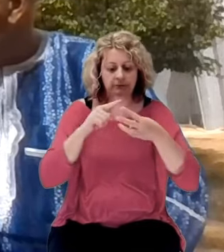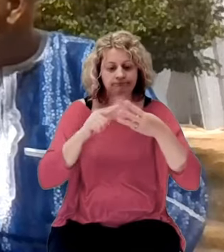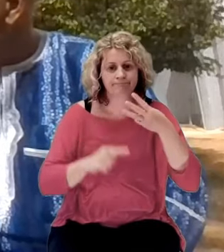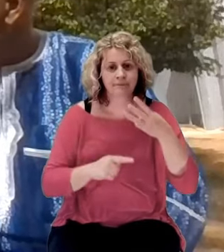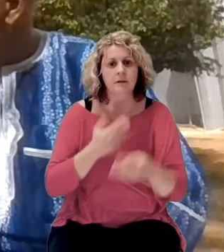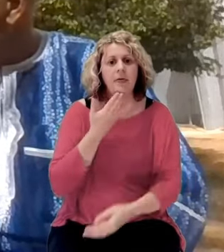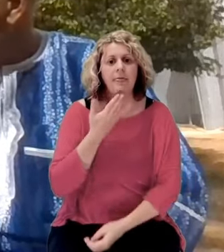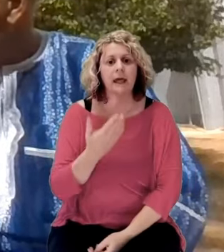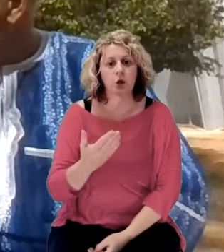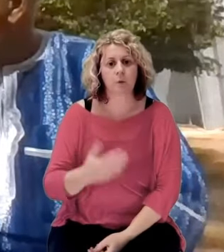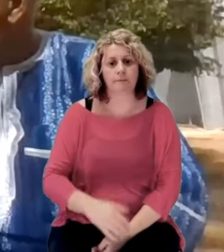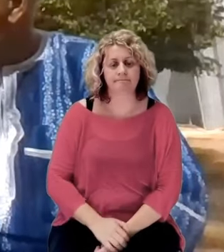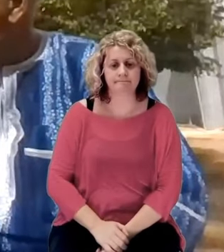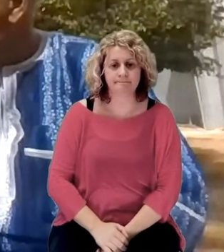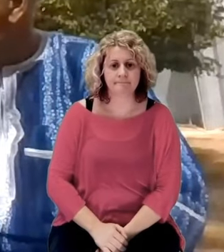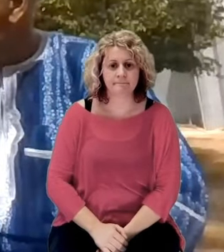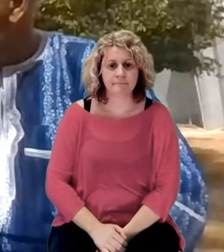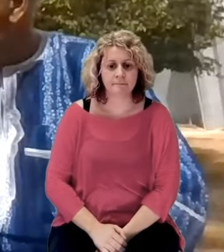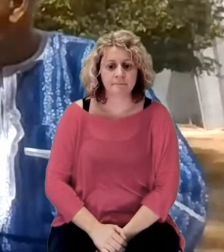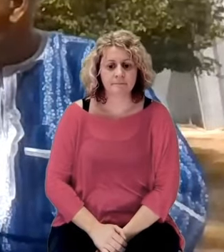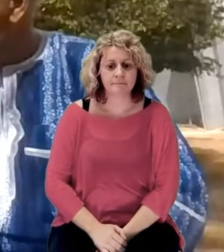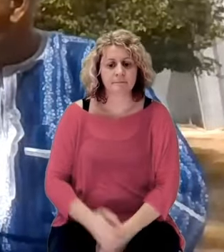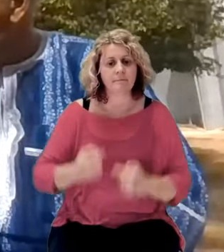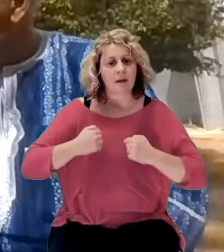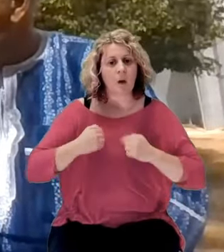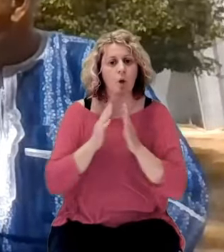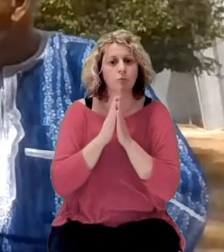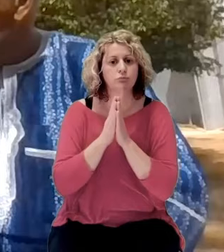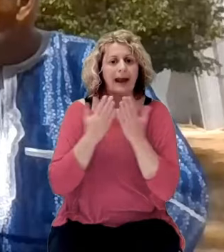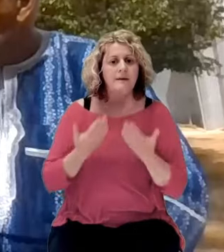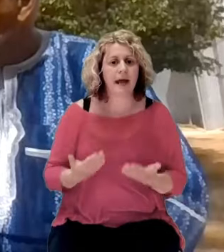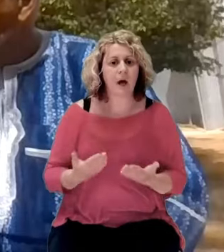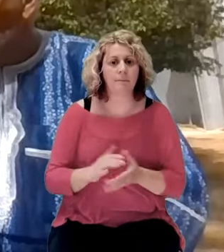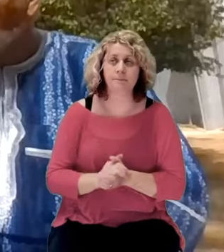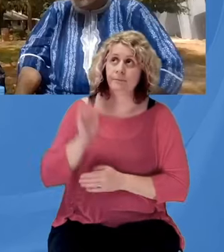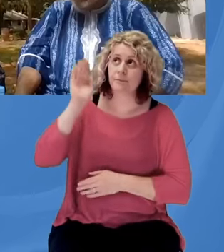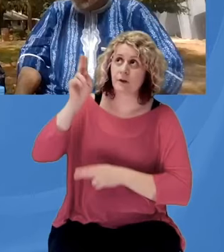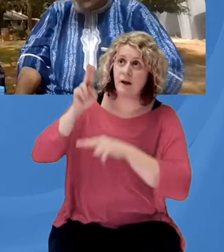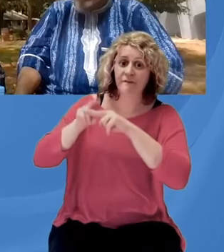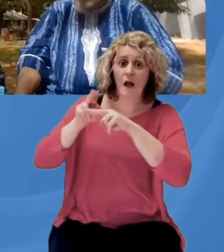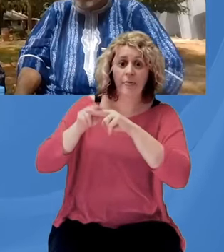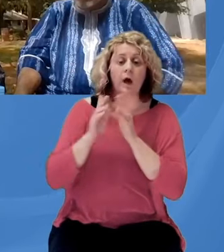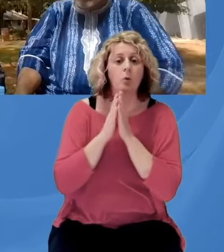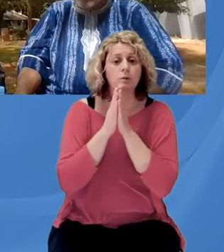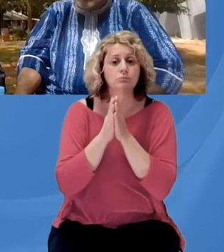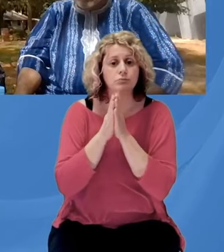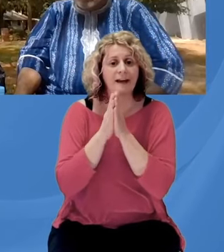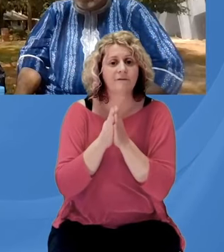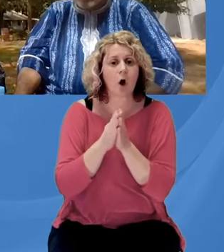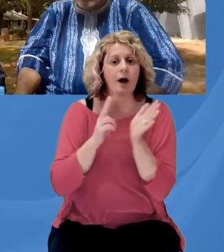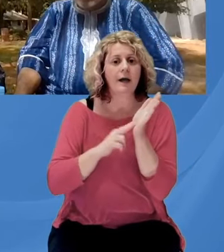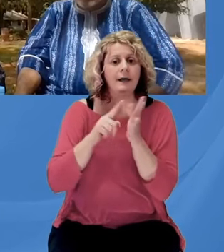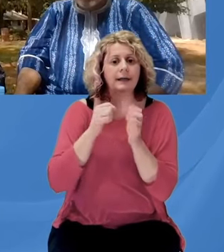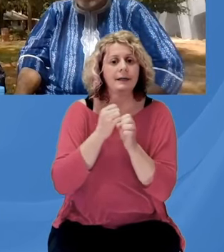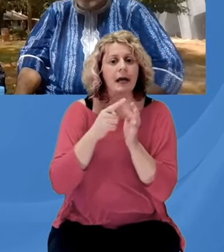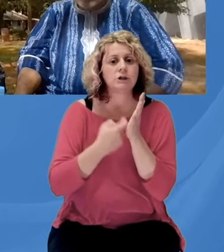the few points that we really need prayers for. Thank you. Thank you. Let